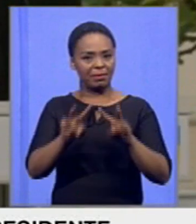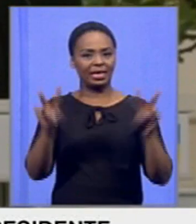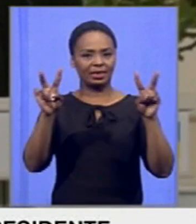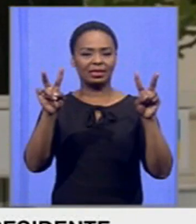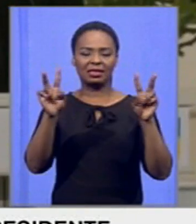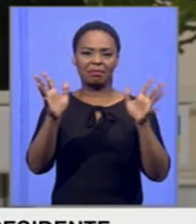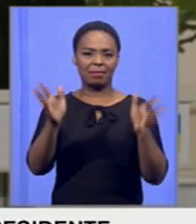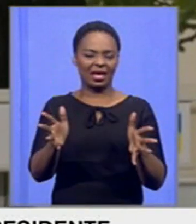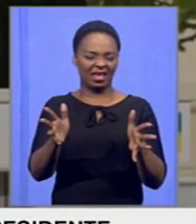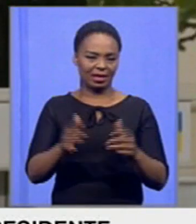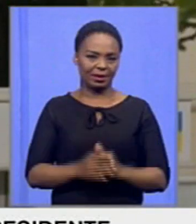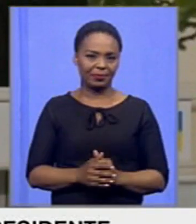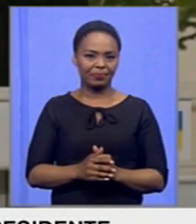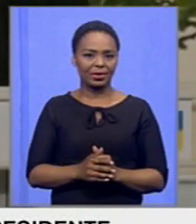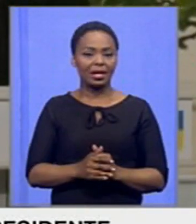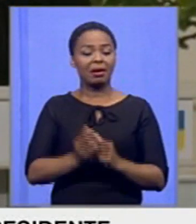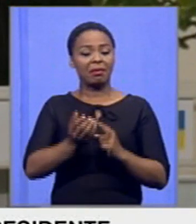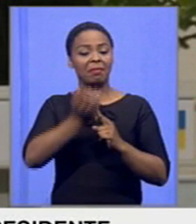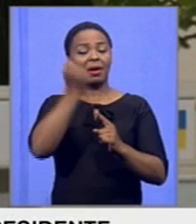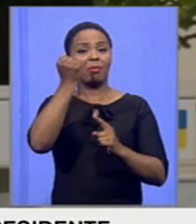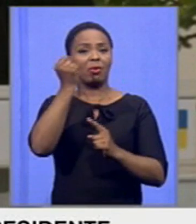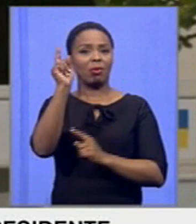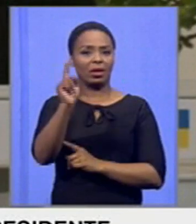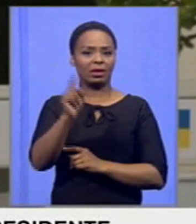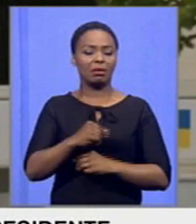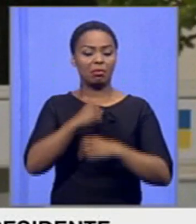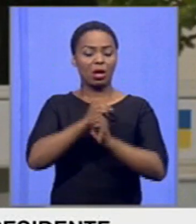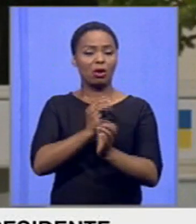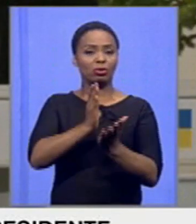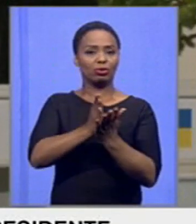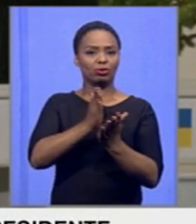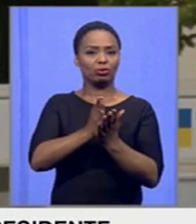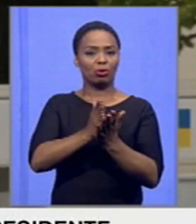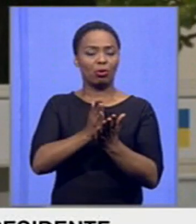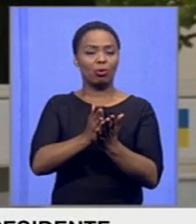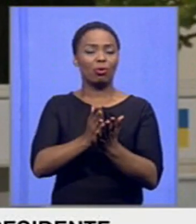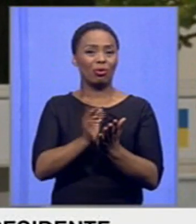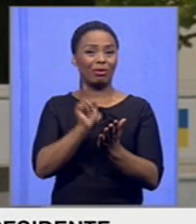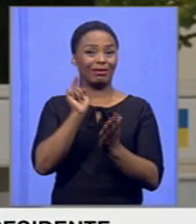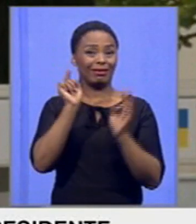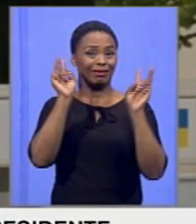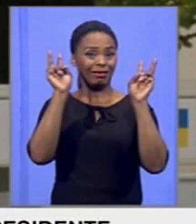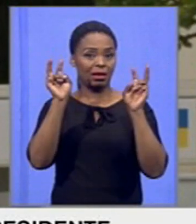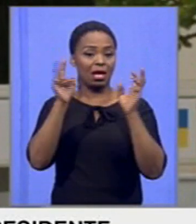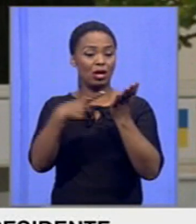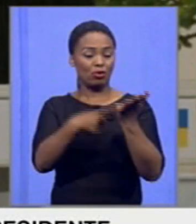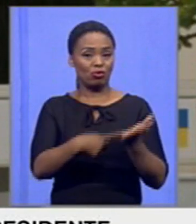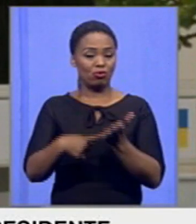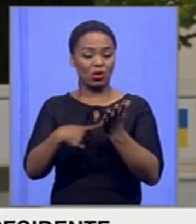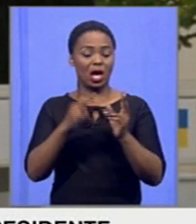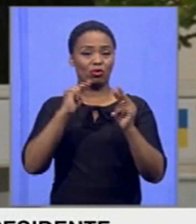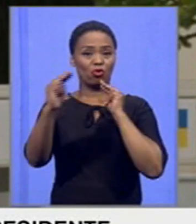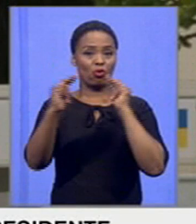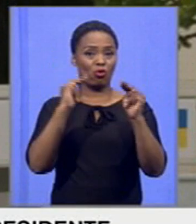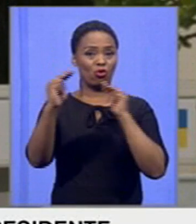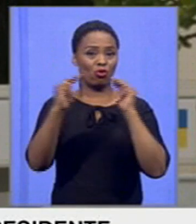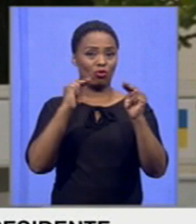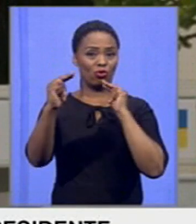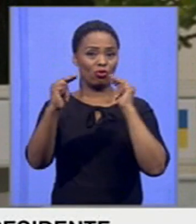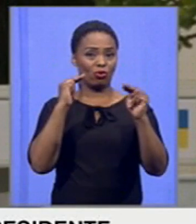should find ways of ensuring that indeed there's negotiations and